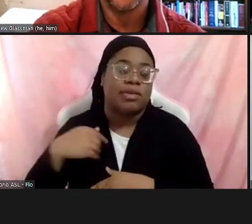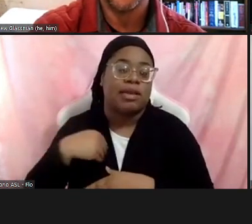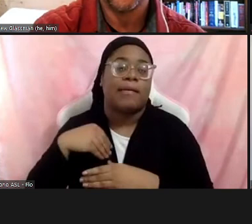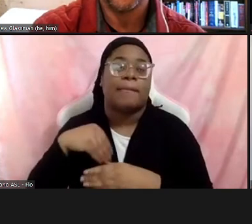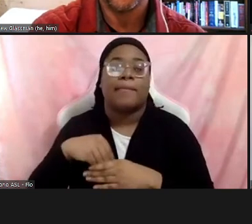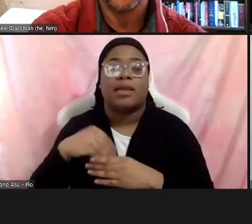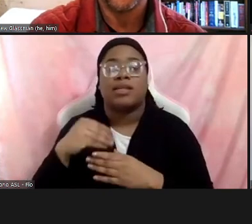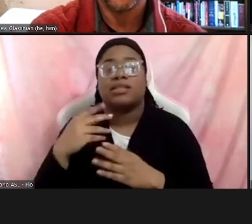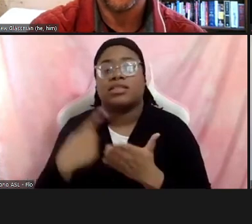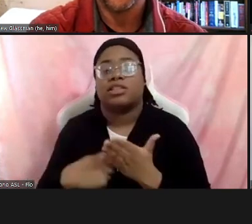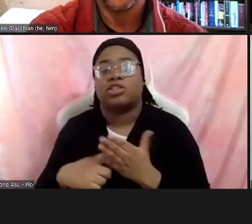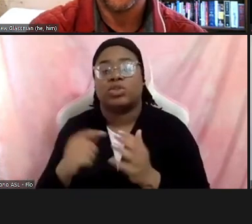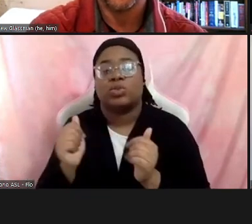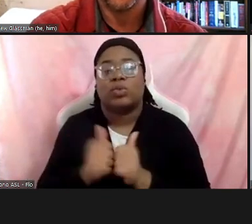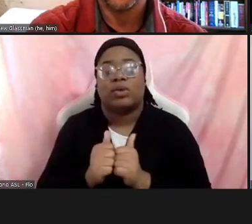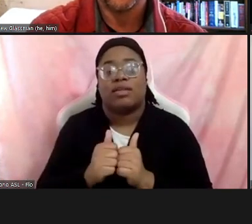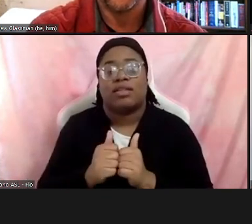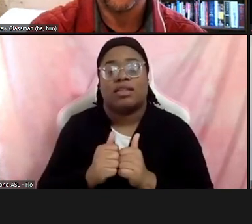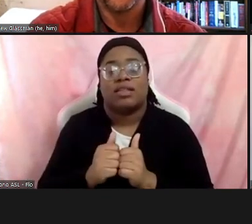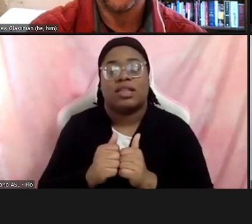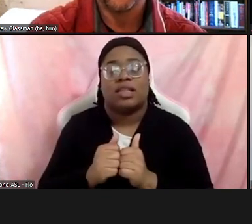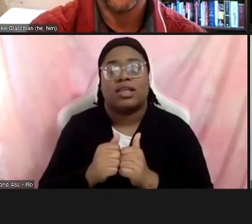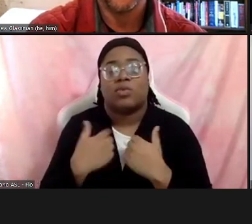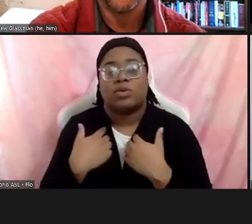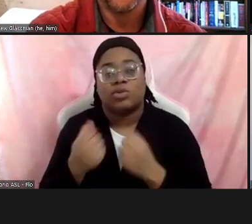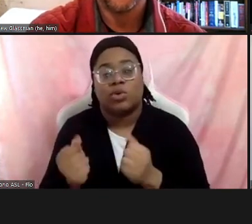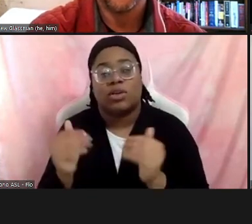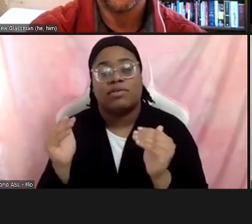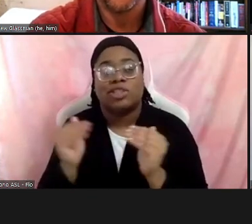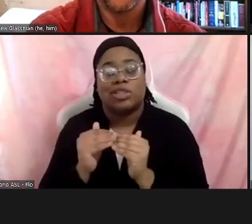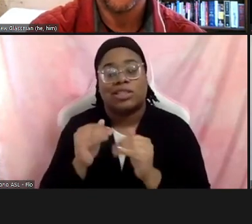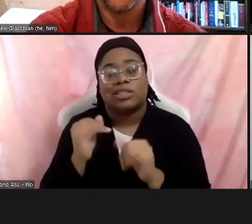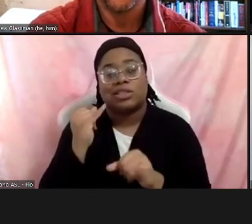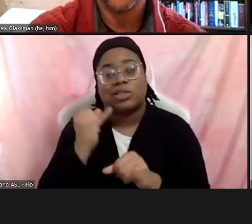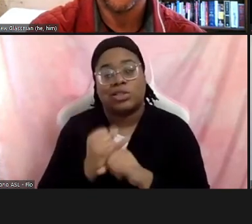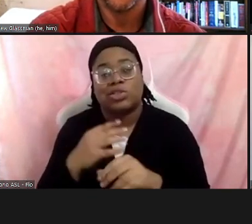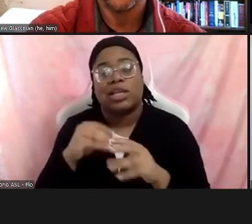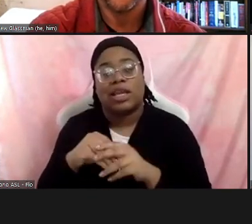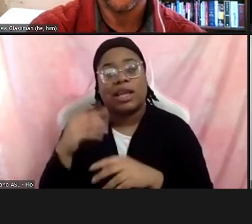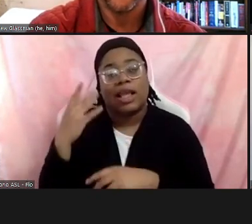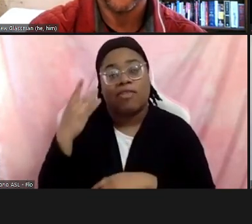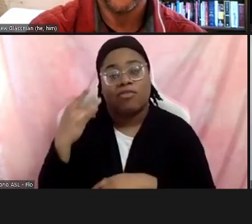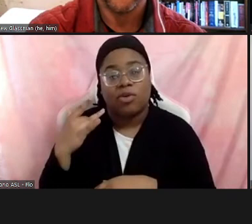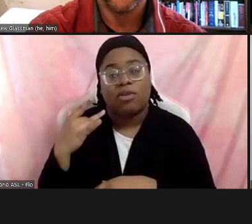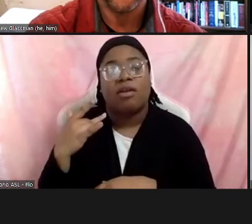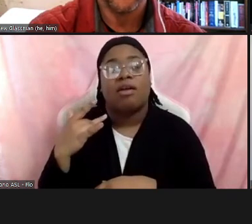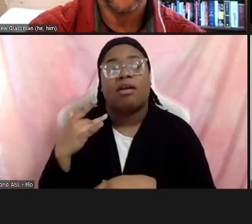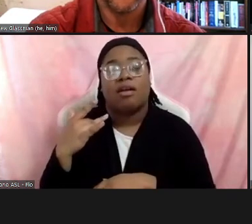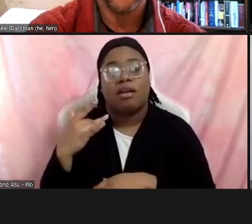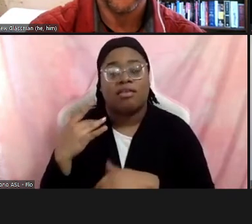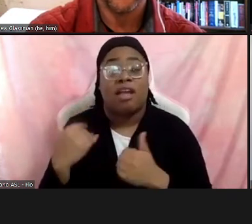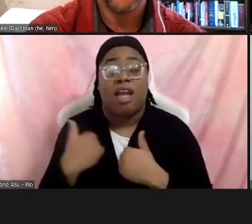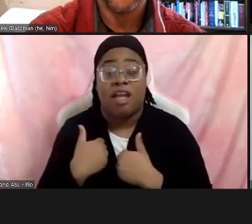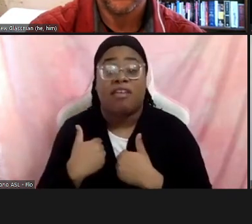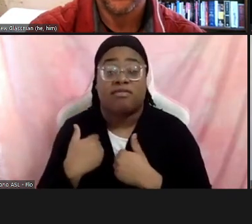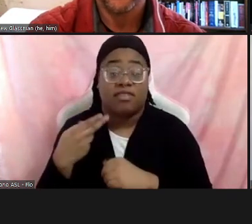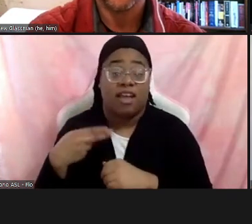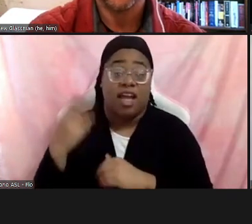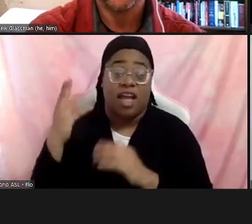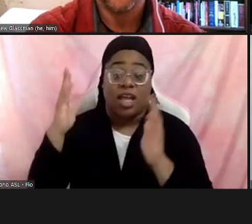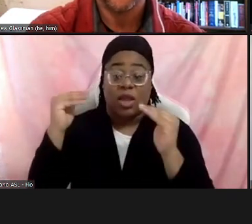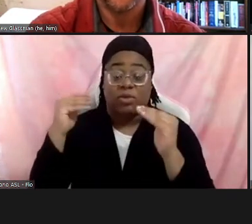with a restorative justice institution out in California. And I have high hopes for